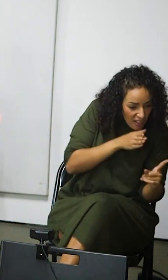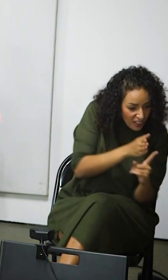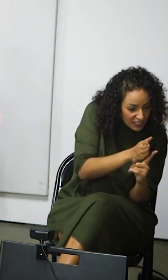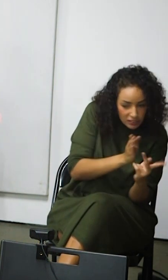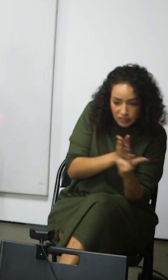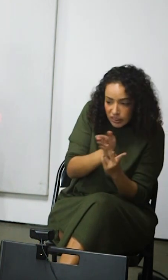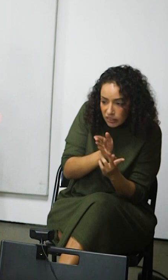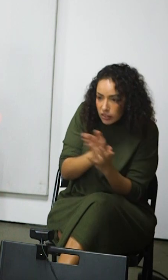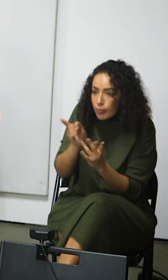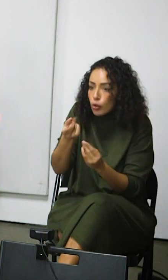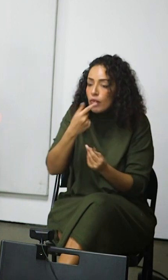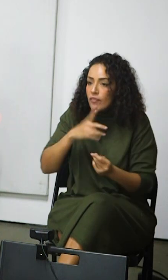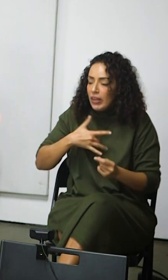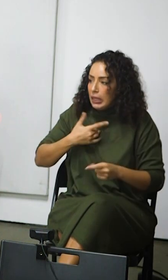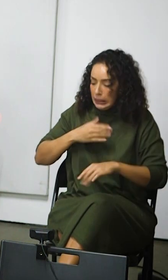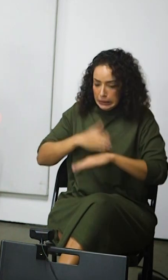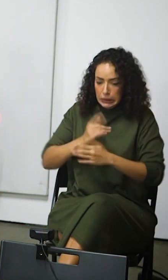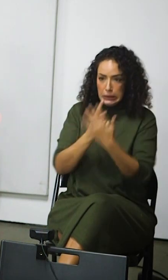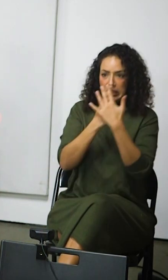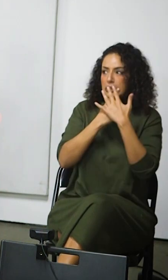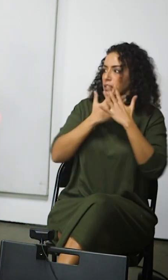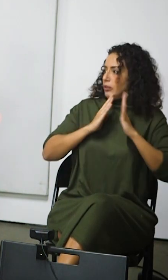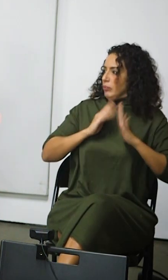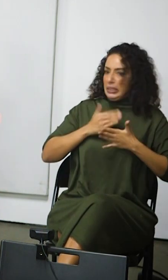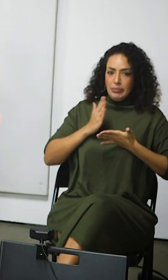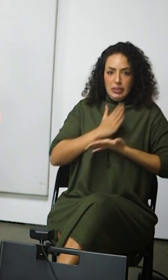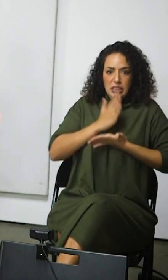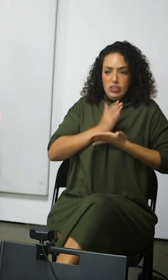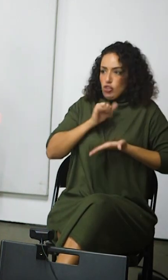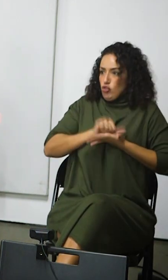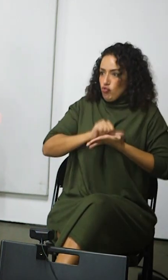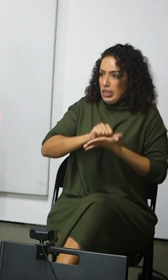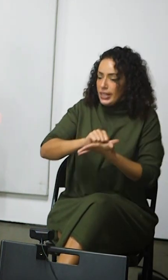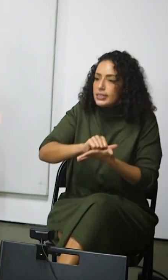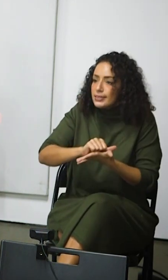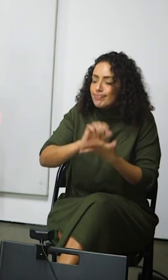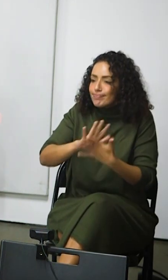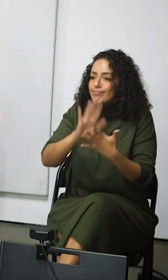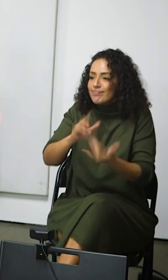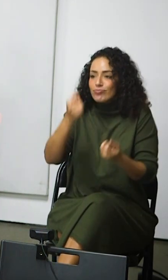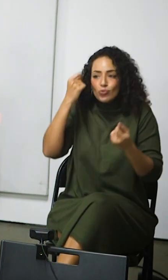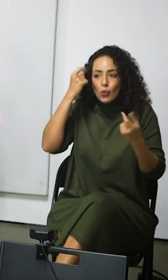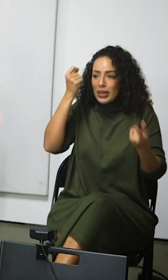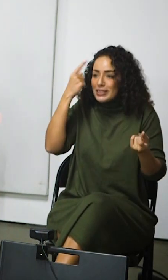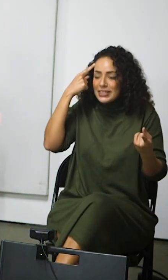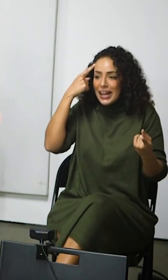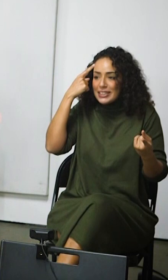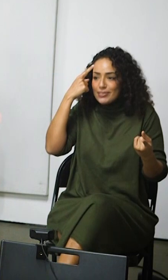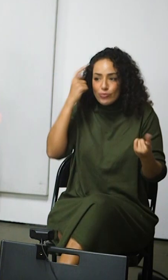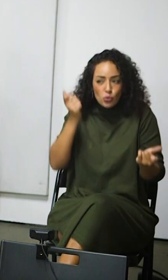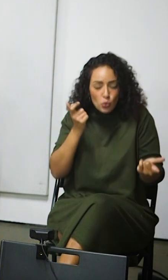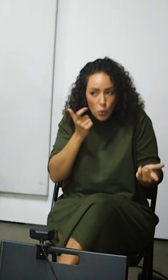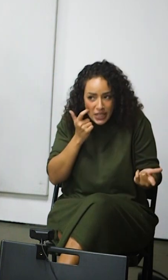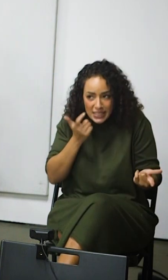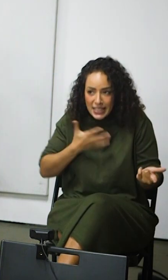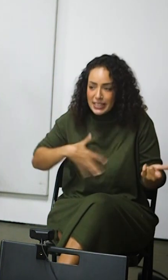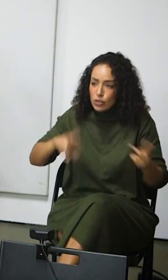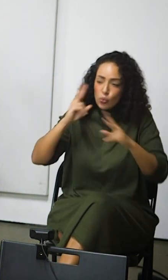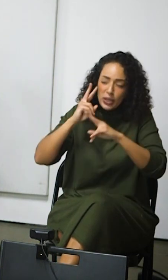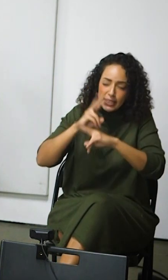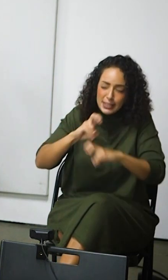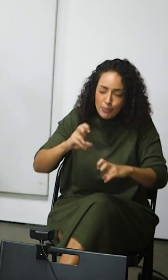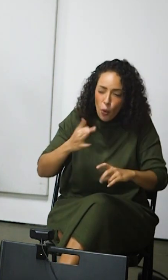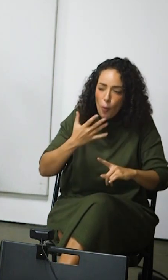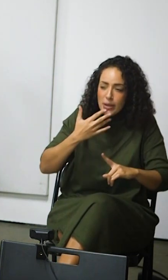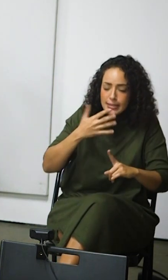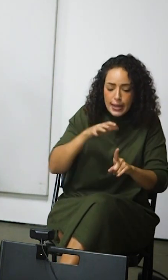we need to get it right now, which we do, but also if we're trying to reimagine new futures around accessibility, then we need space to explore that. So thank you so much